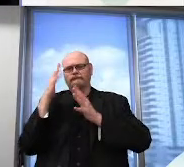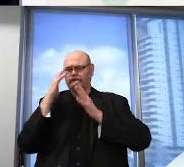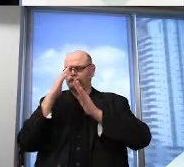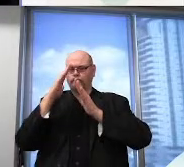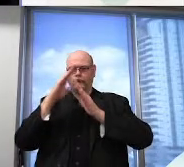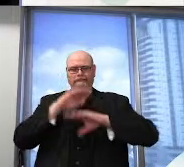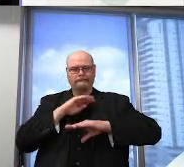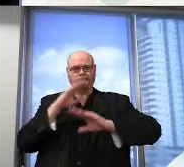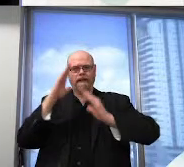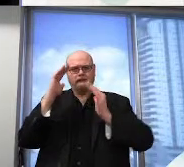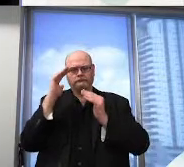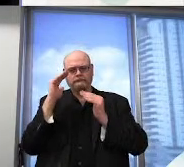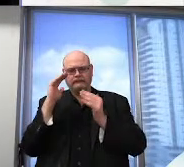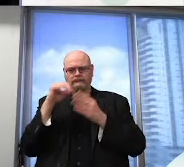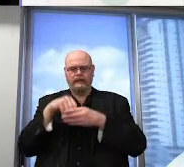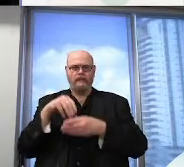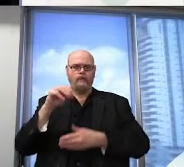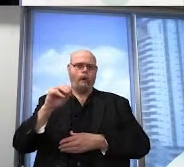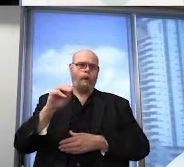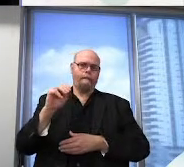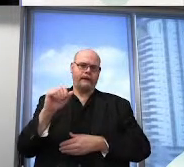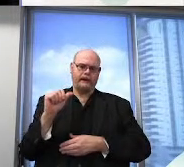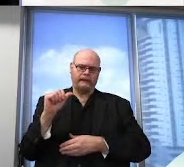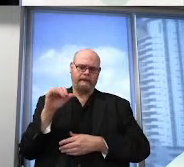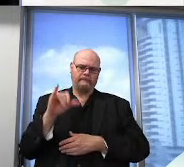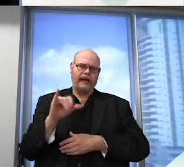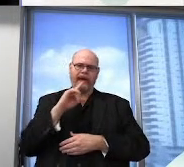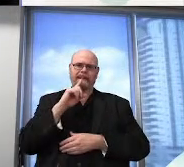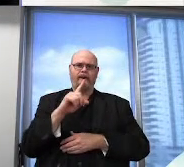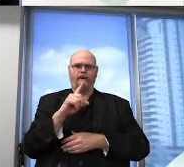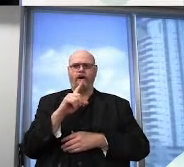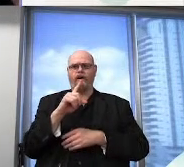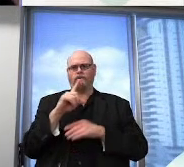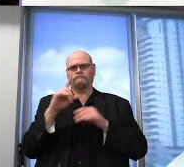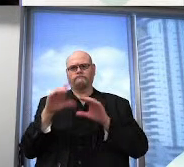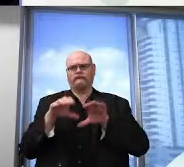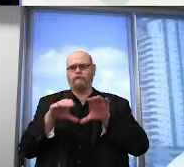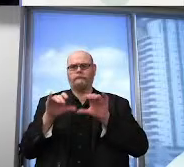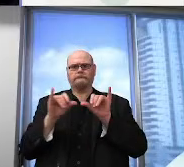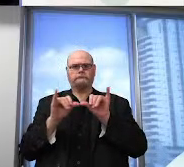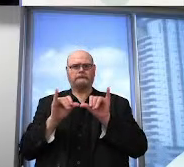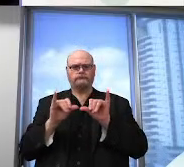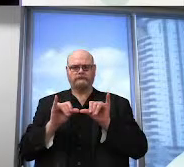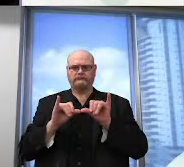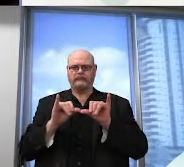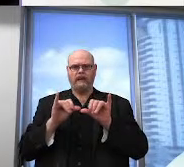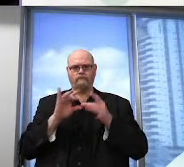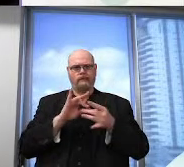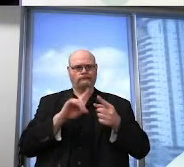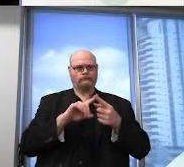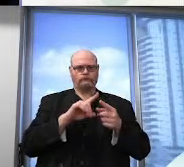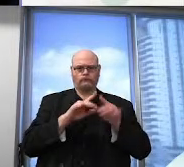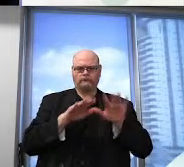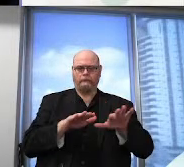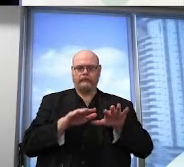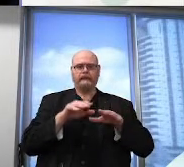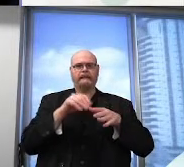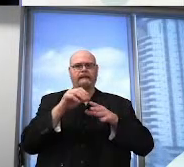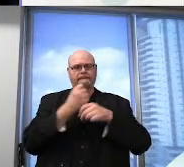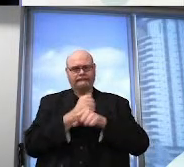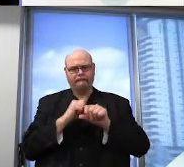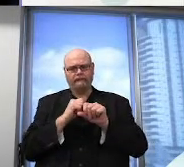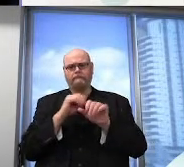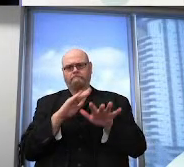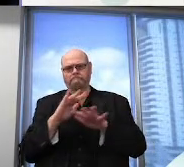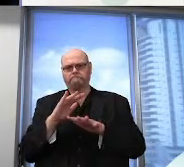are within the OMA, which are the performance metrics, which would relate back to the stability of the system and